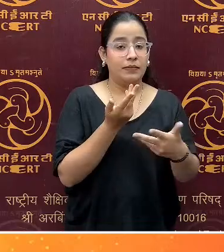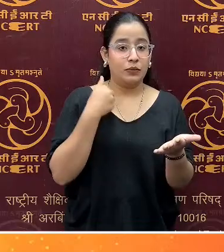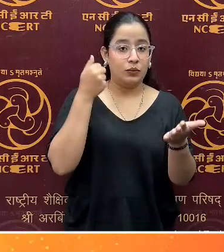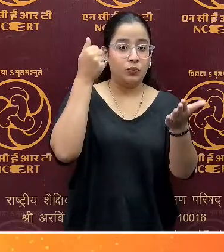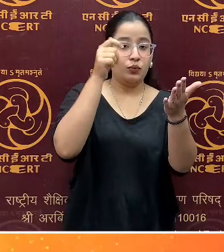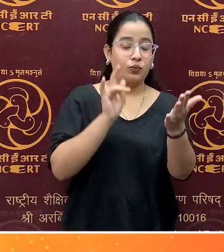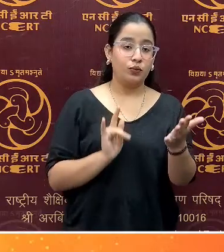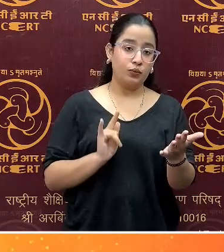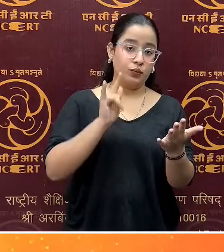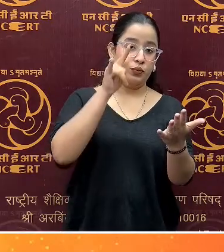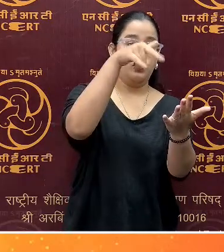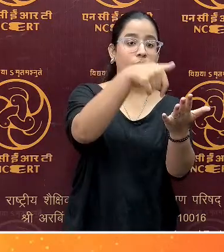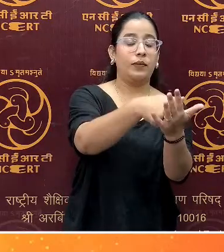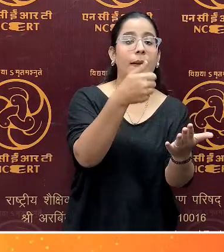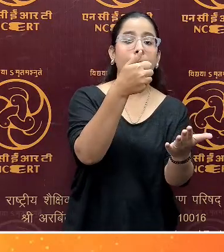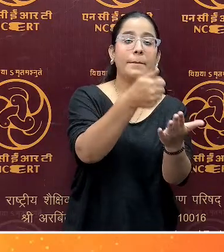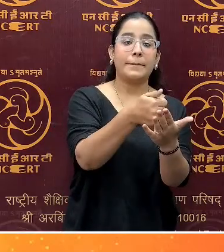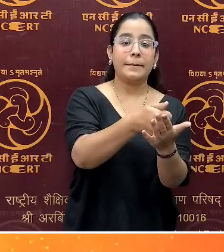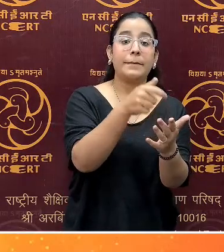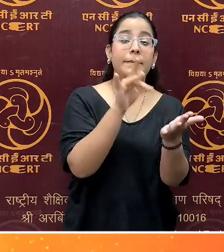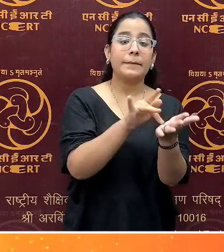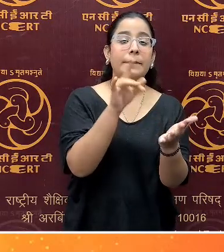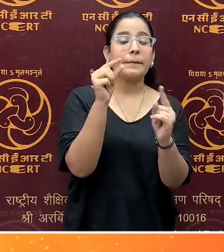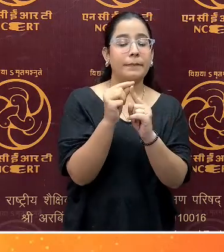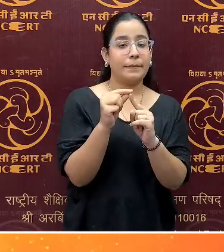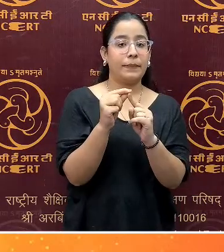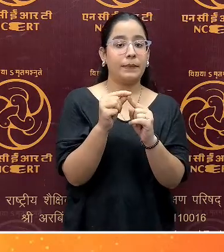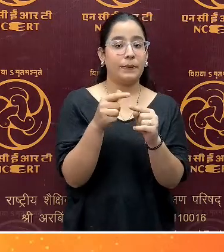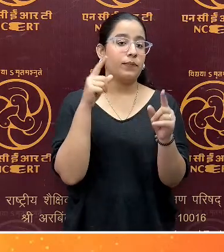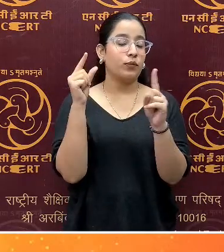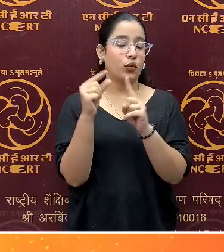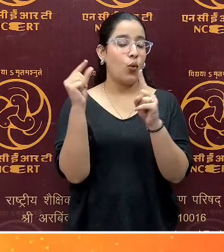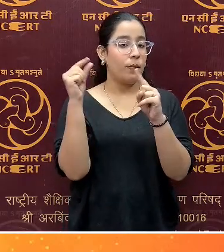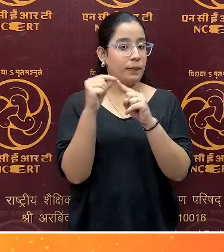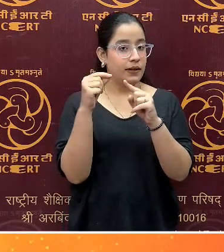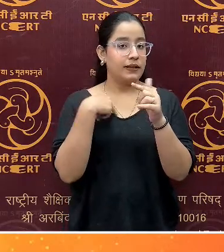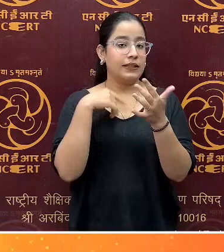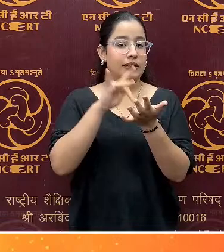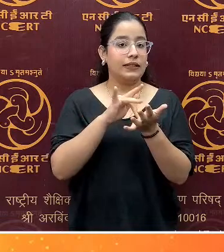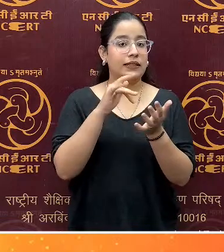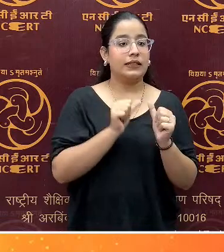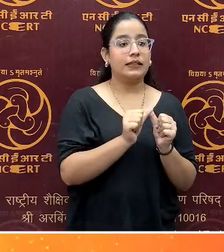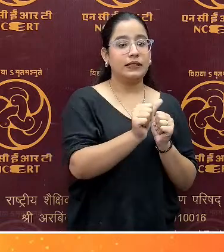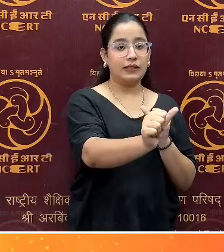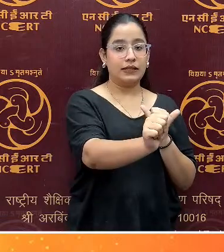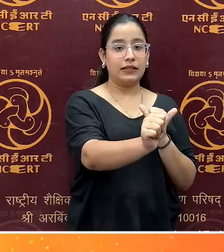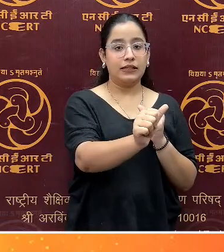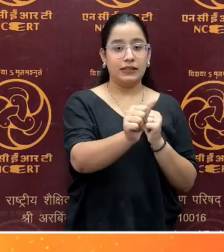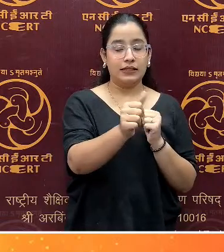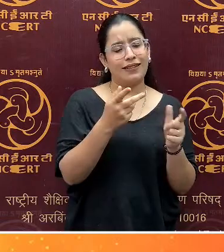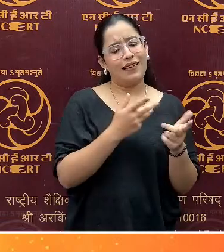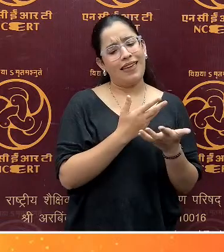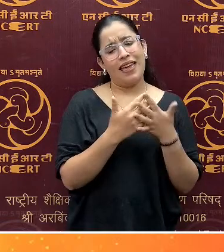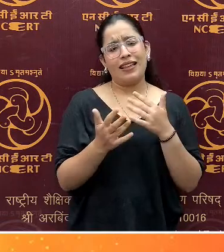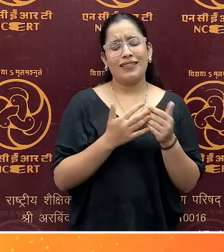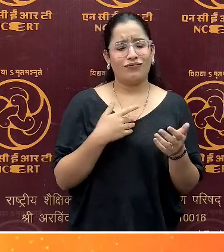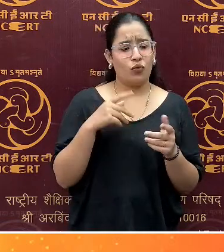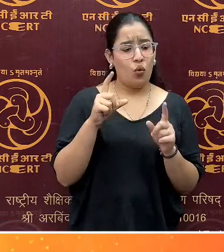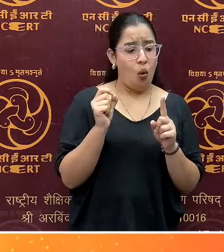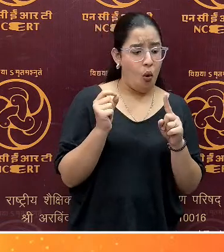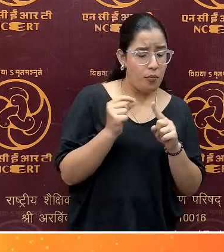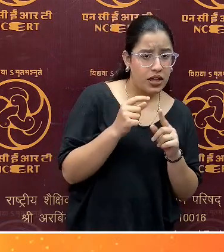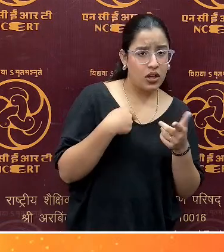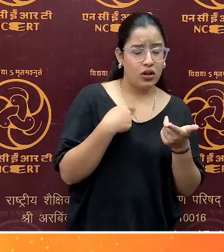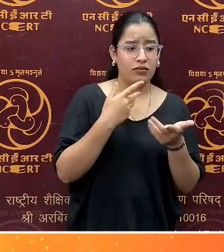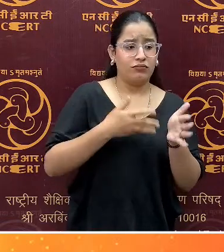and that way reach P point, and therefore OP is the distance. Right. It could be any way, that is, you have from O to B,